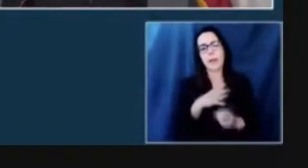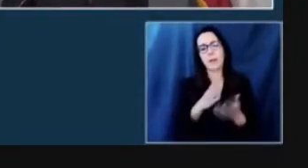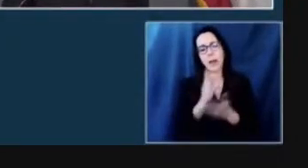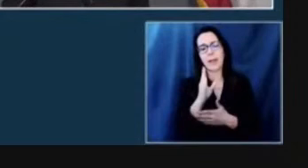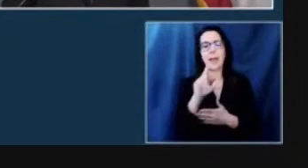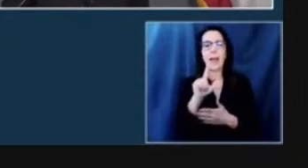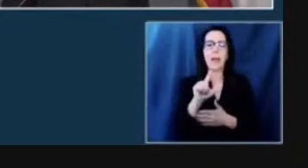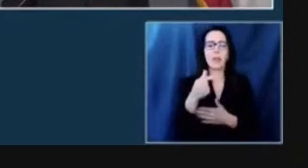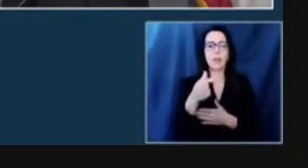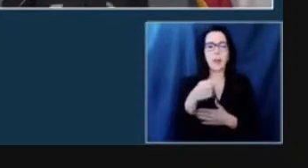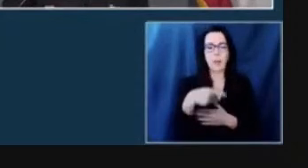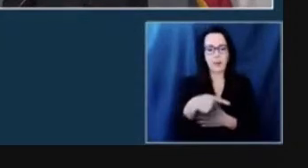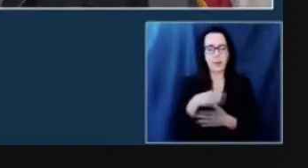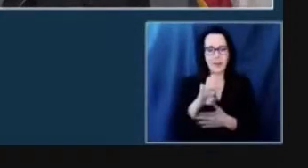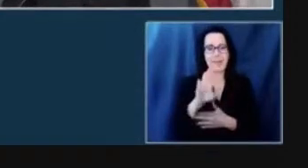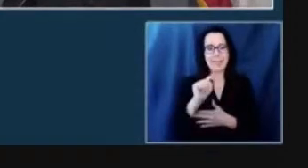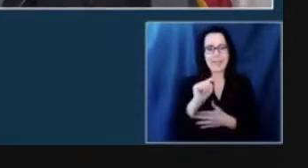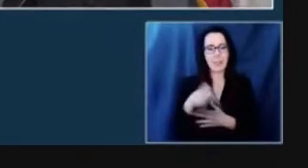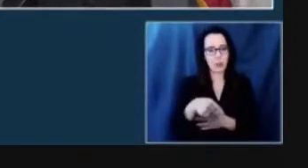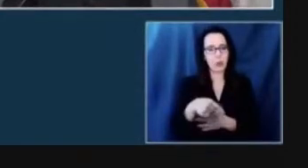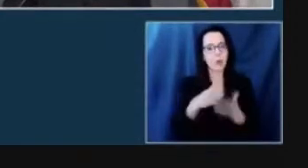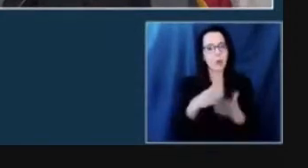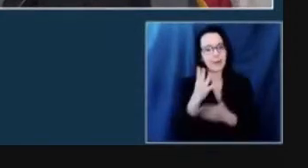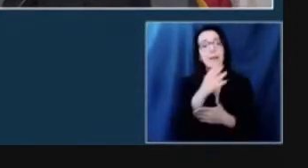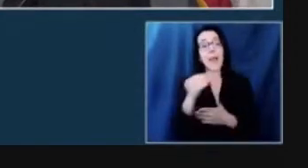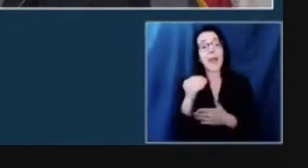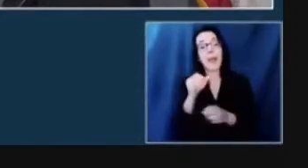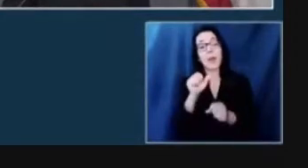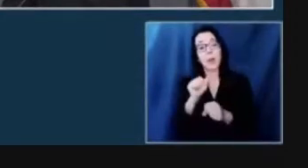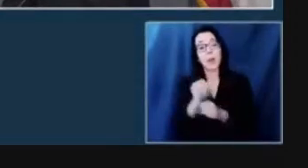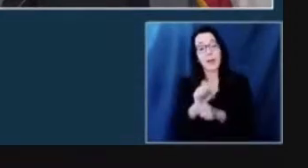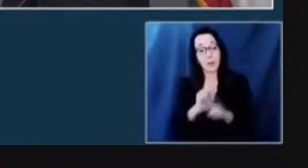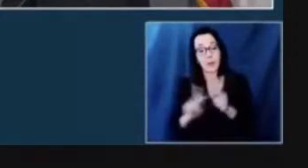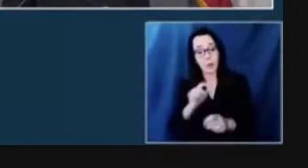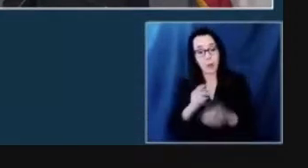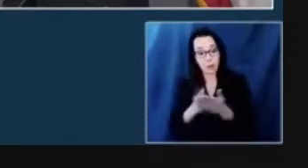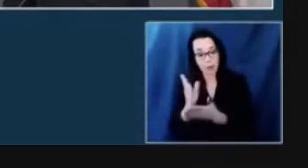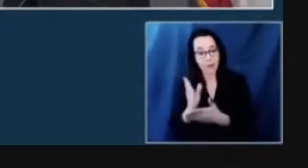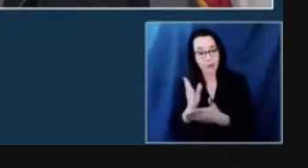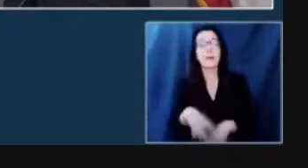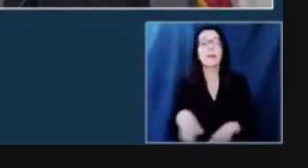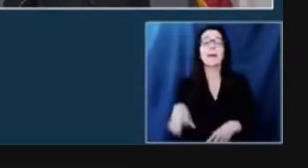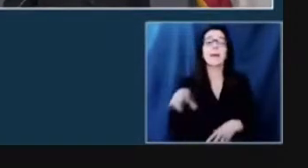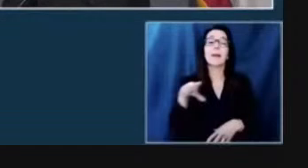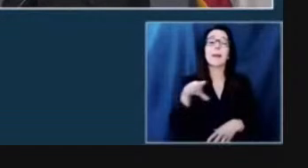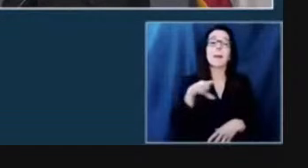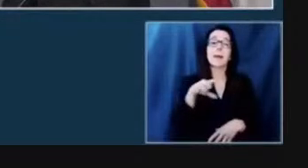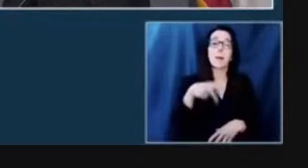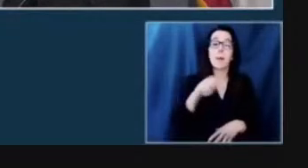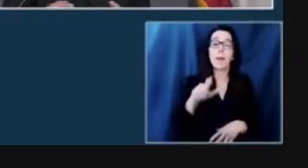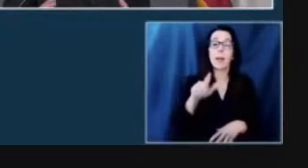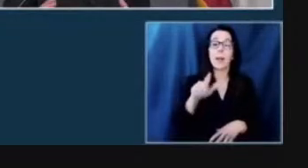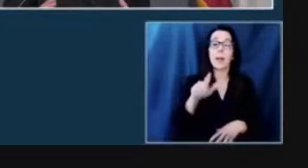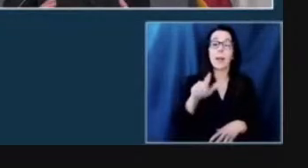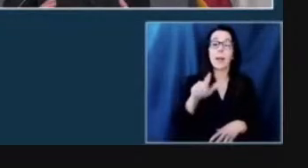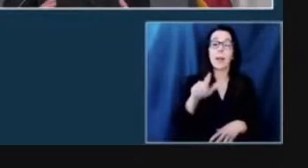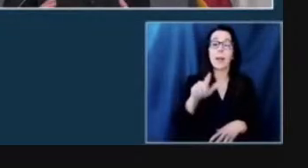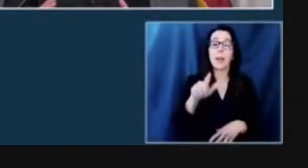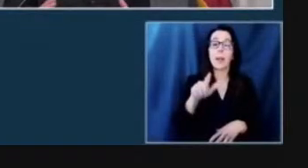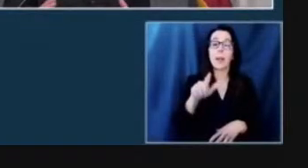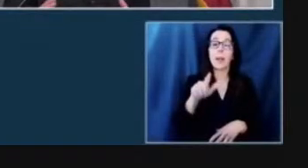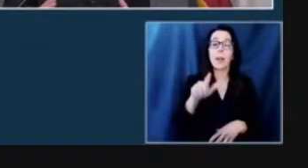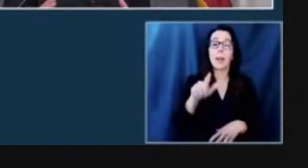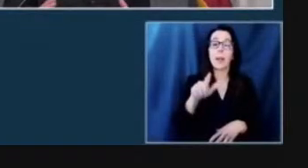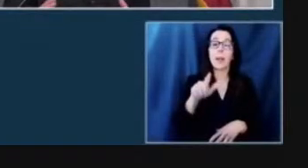the rights of working people, and more, House Speaker Nancy Pelosi has earned the distinction of leading some of the most